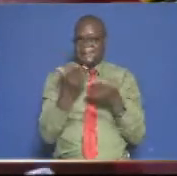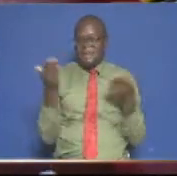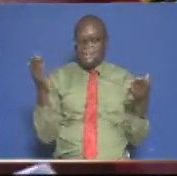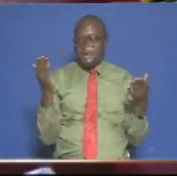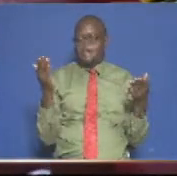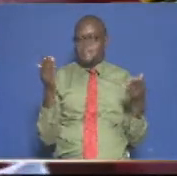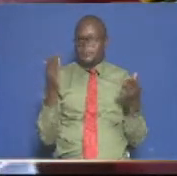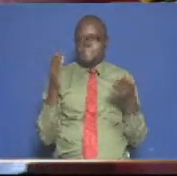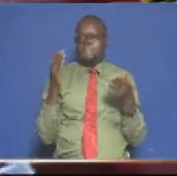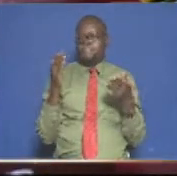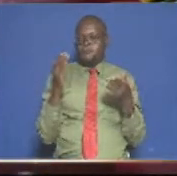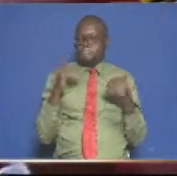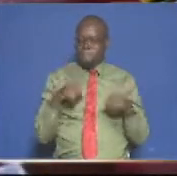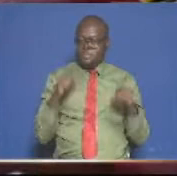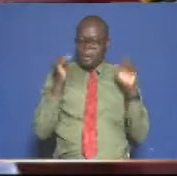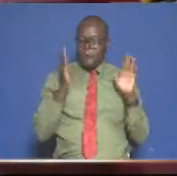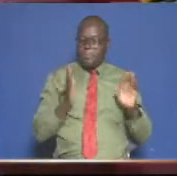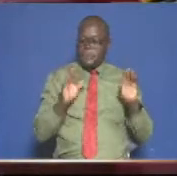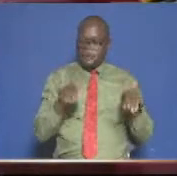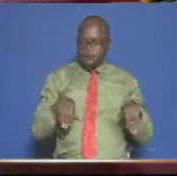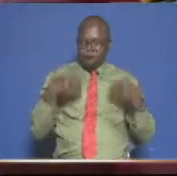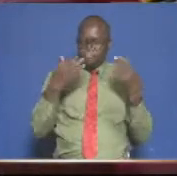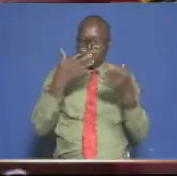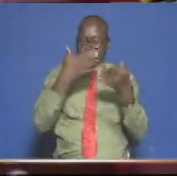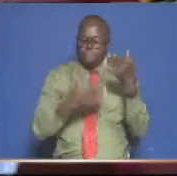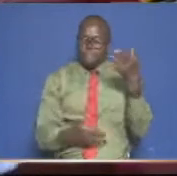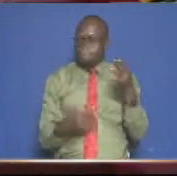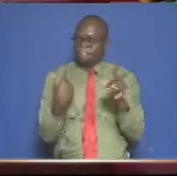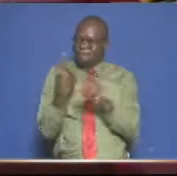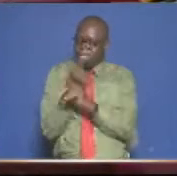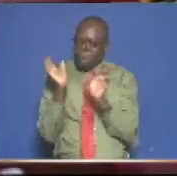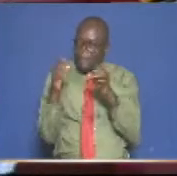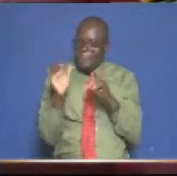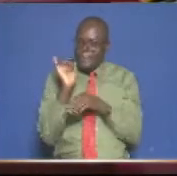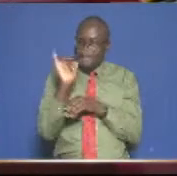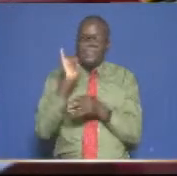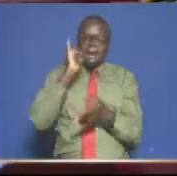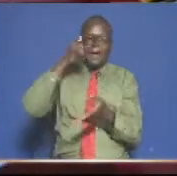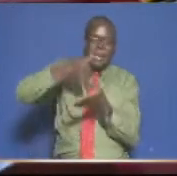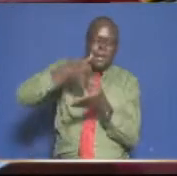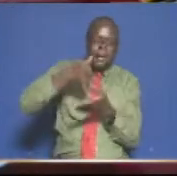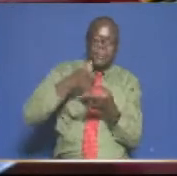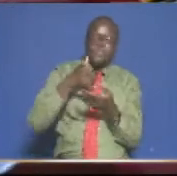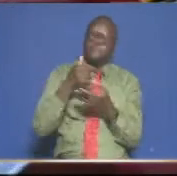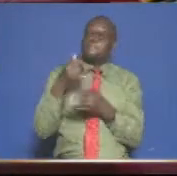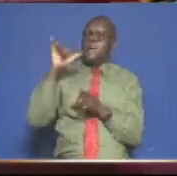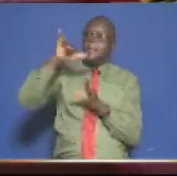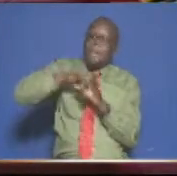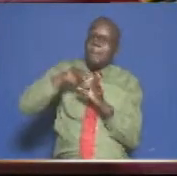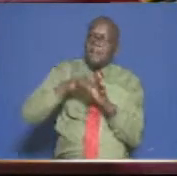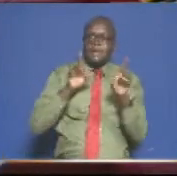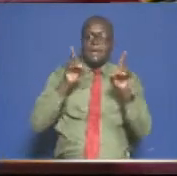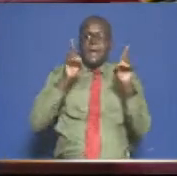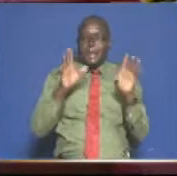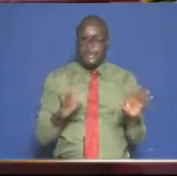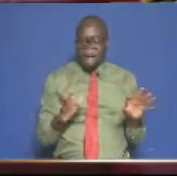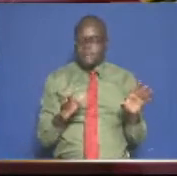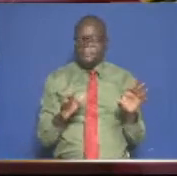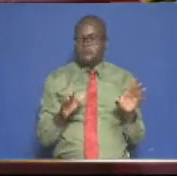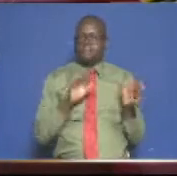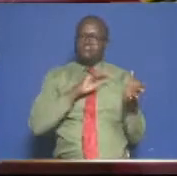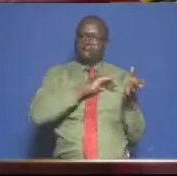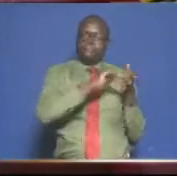is, could the chairperson provide a list of IPP including their shareholders, directors and